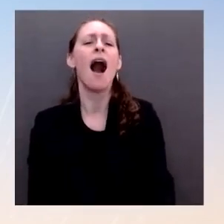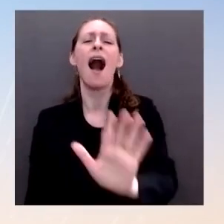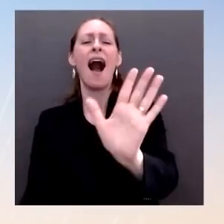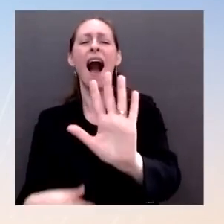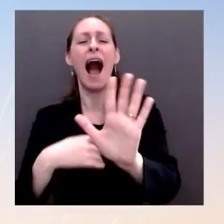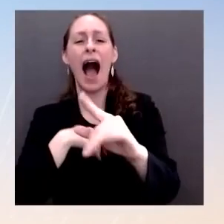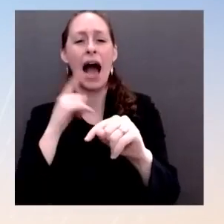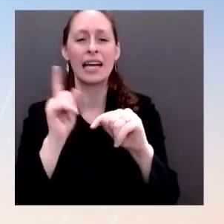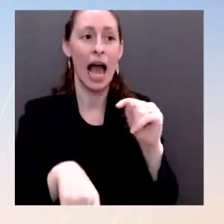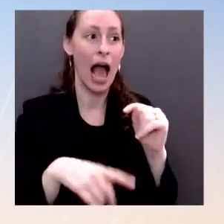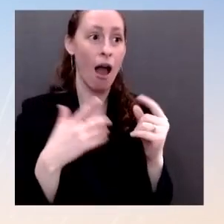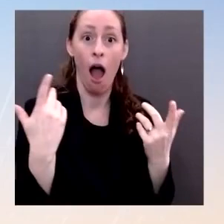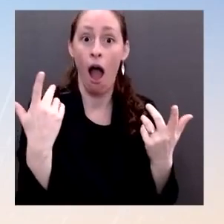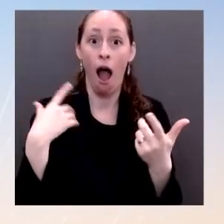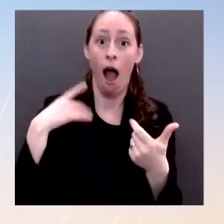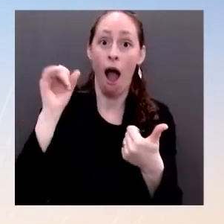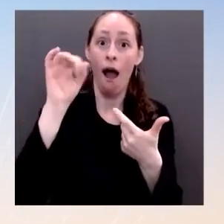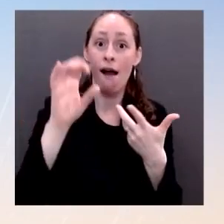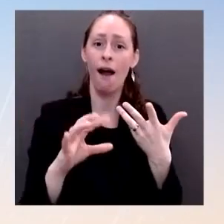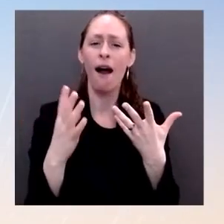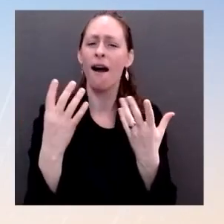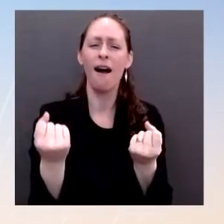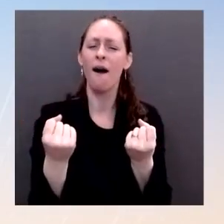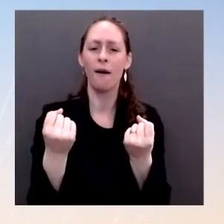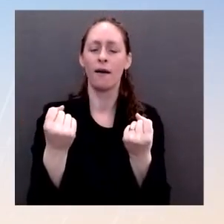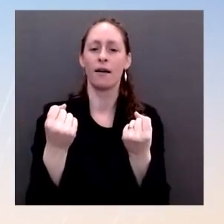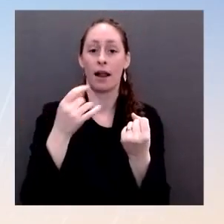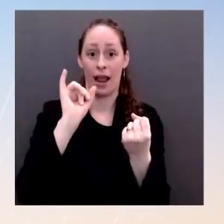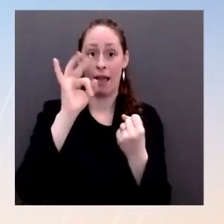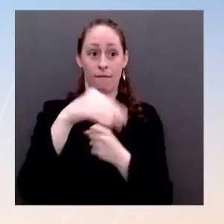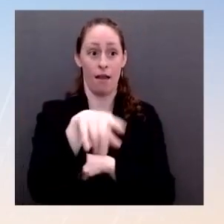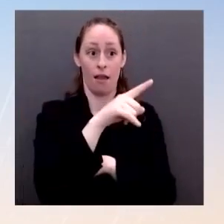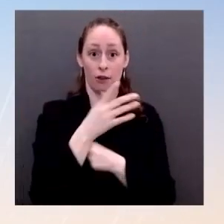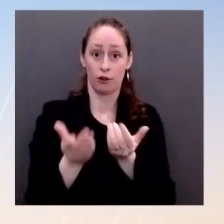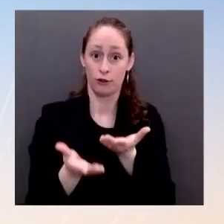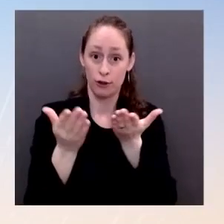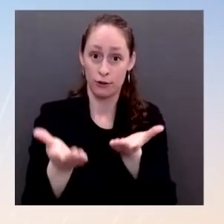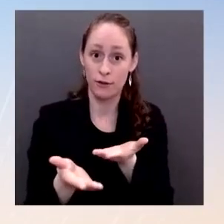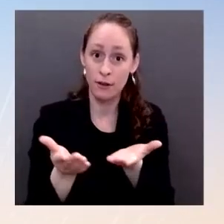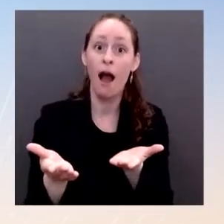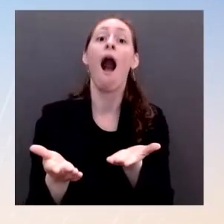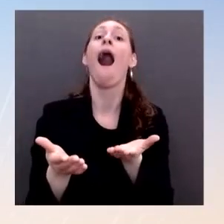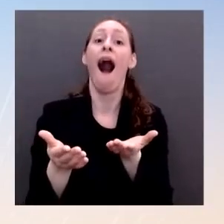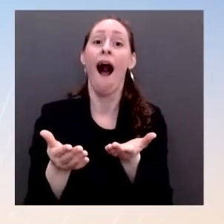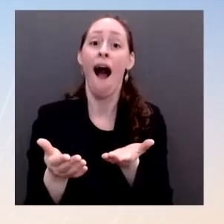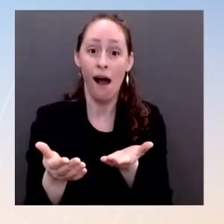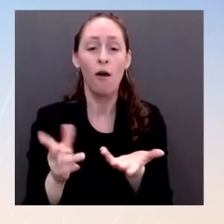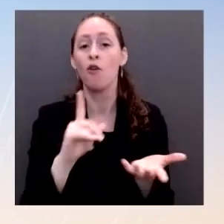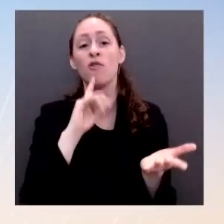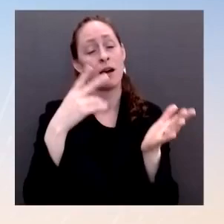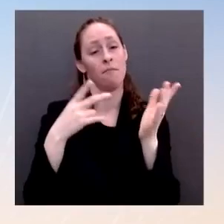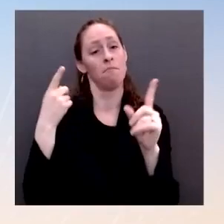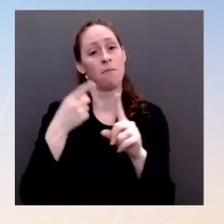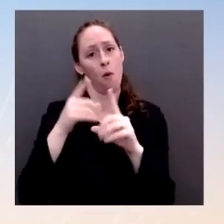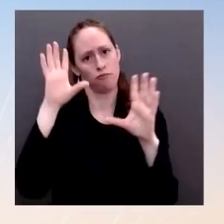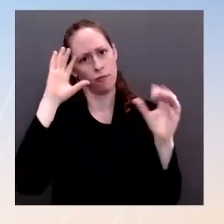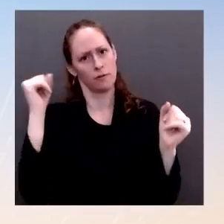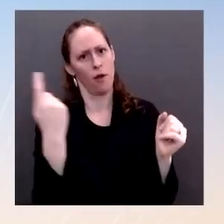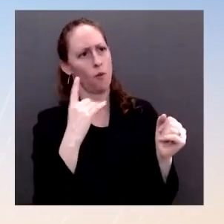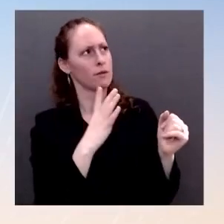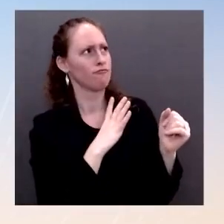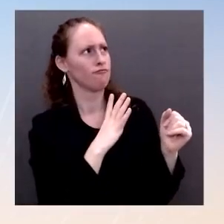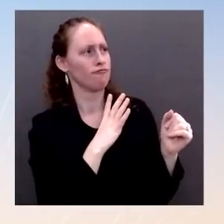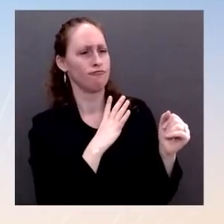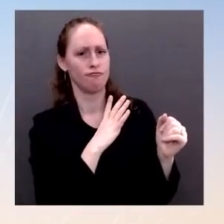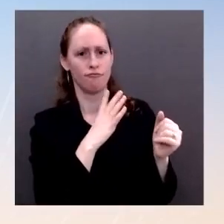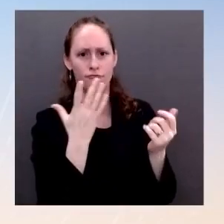be effective at this point in the discussion, of course, the president's always open to leader-to-leader engagement. Let me ask you about something that Secretary Blinken said. He told